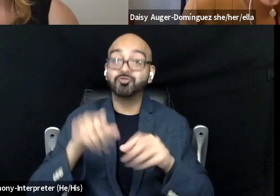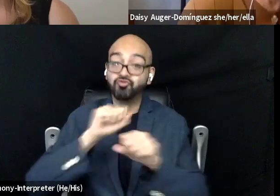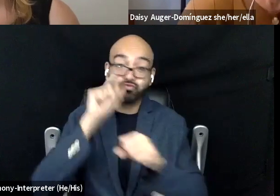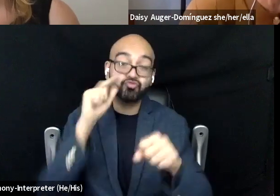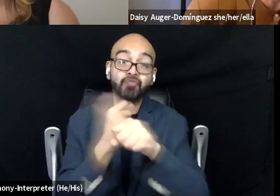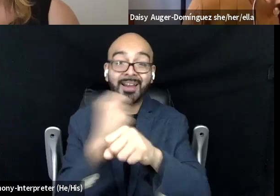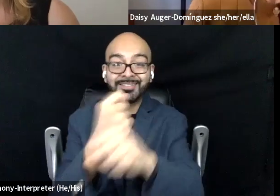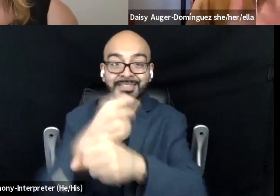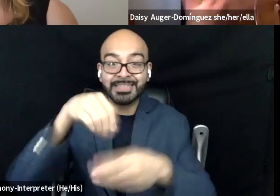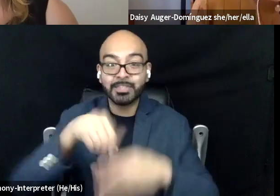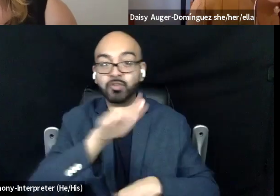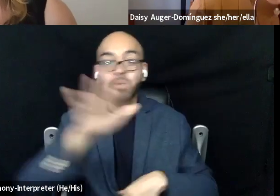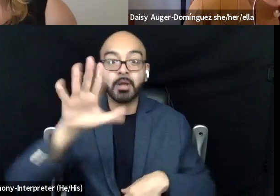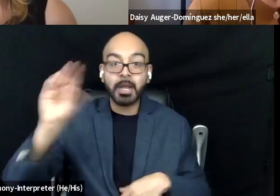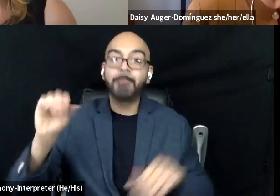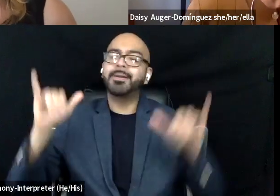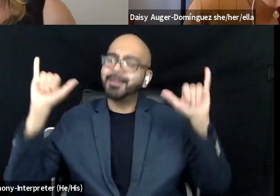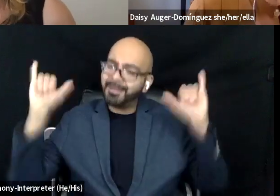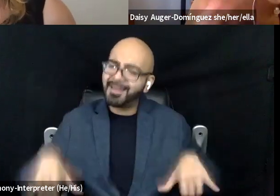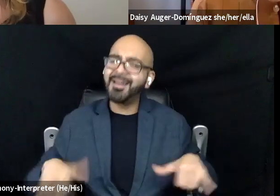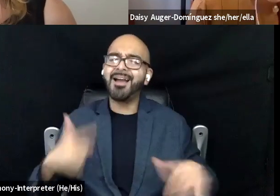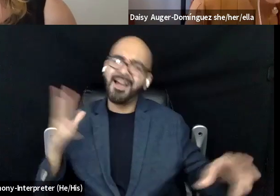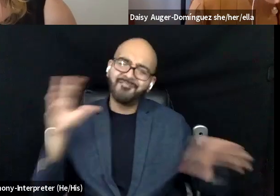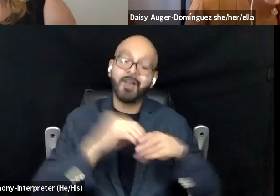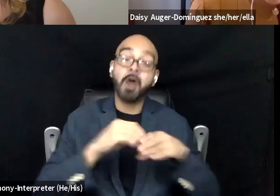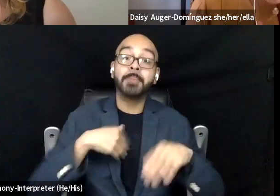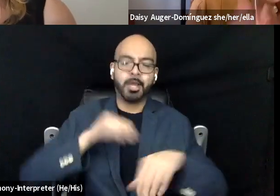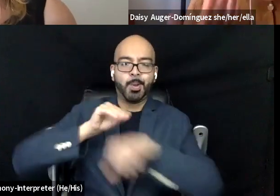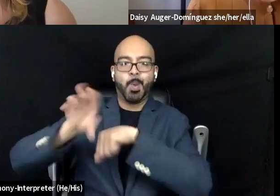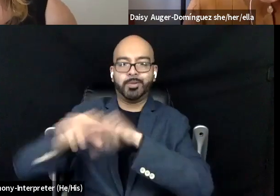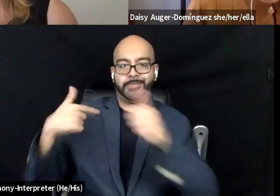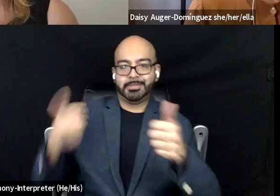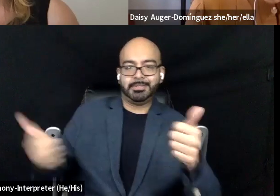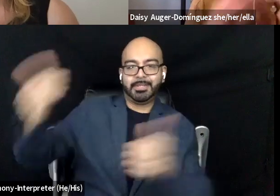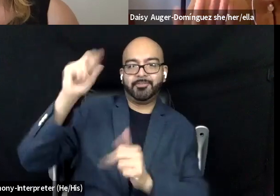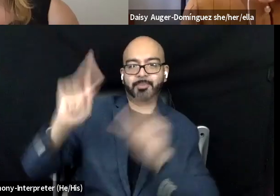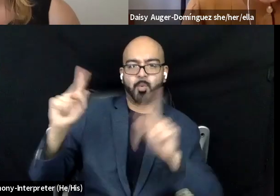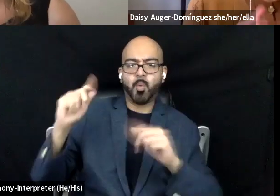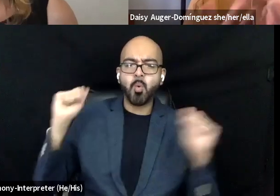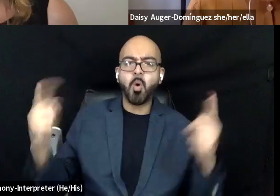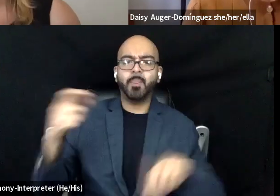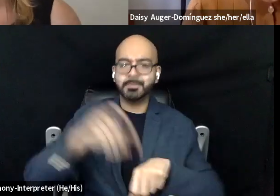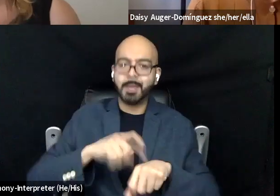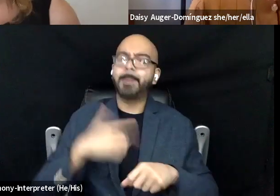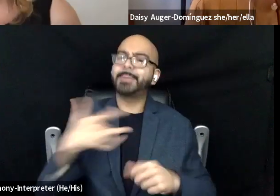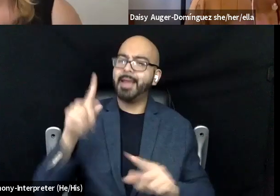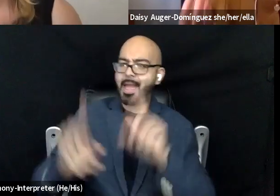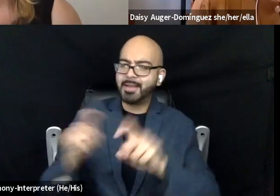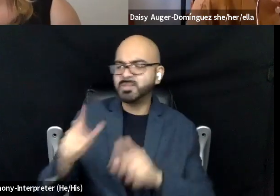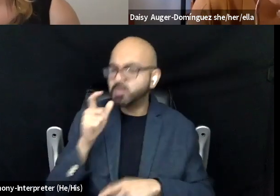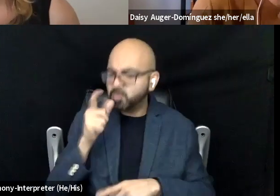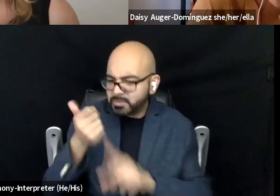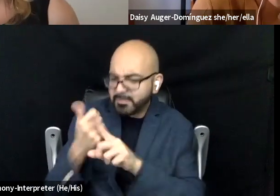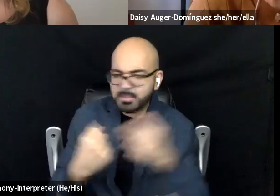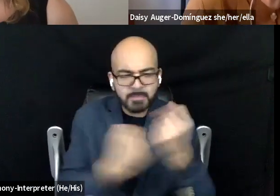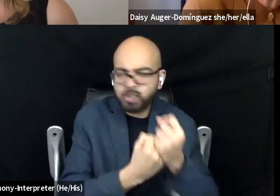they're doing this. I coach executives all the time. And part of what I always ask them is, who are you mentoring? Who are you coaching? Who are you sponsoring? And they'll